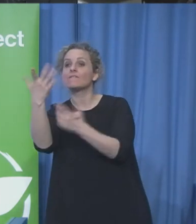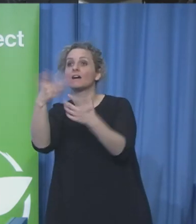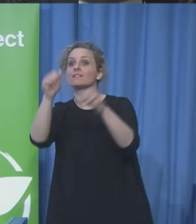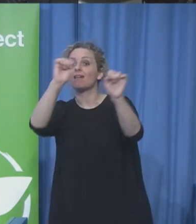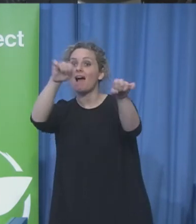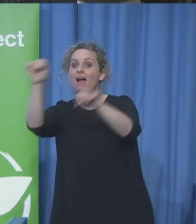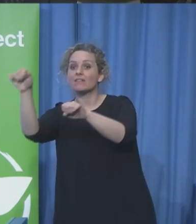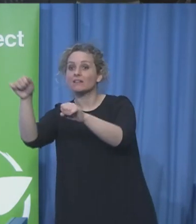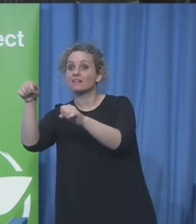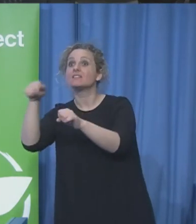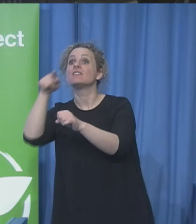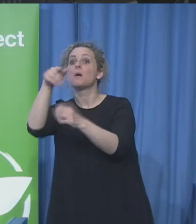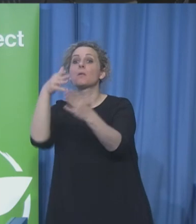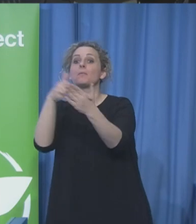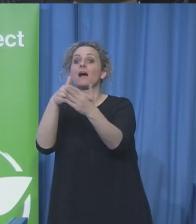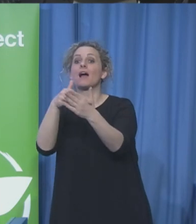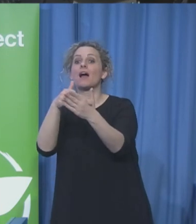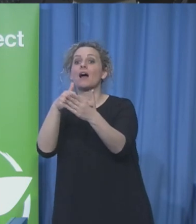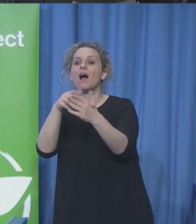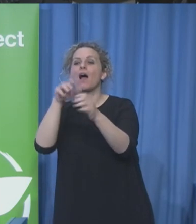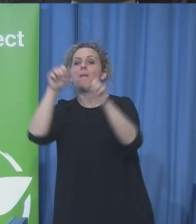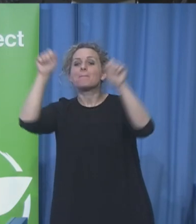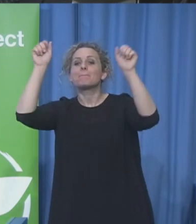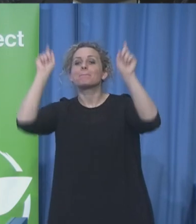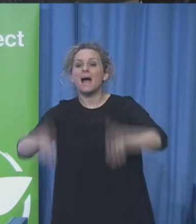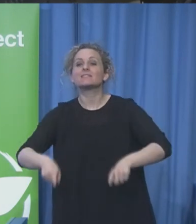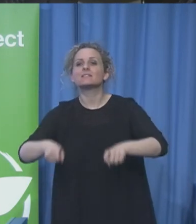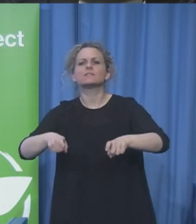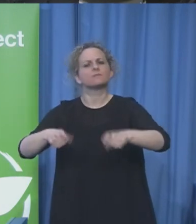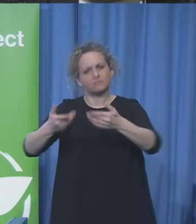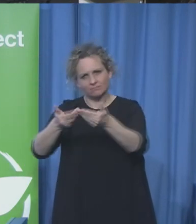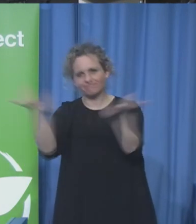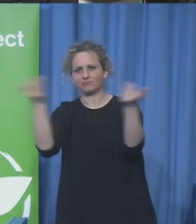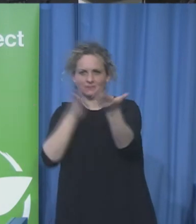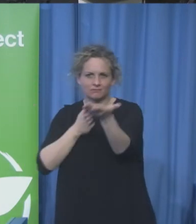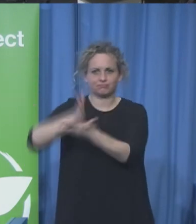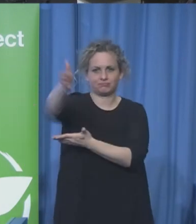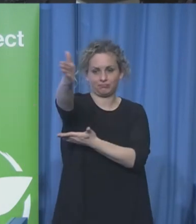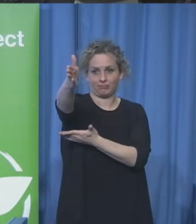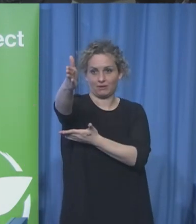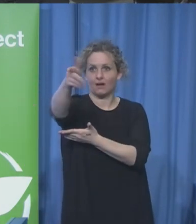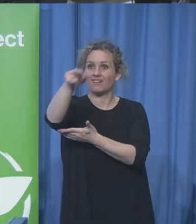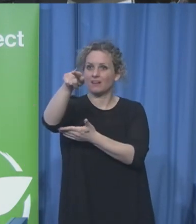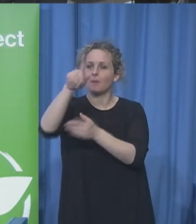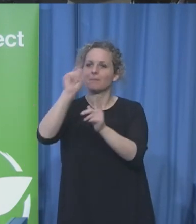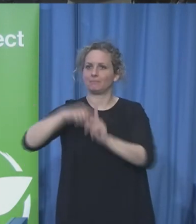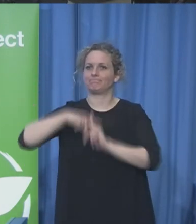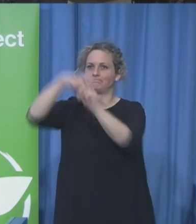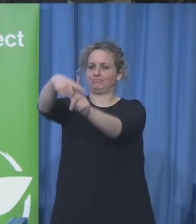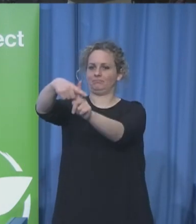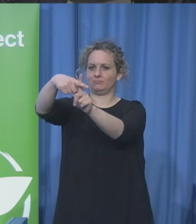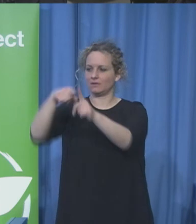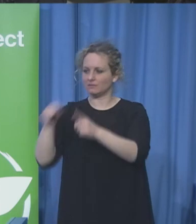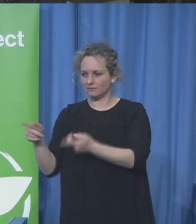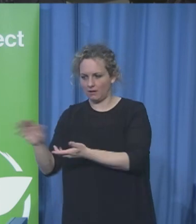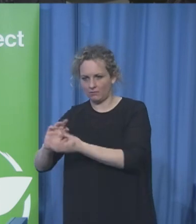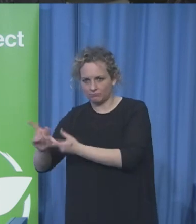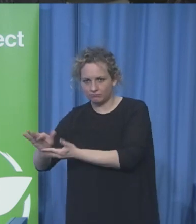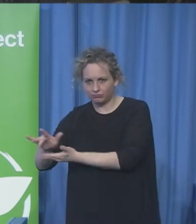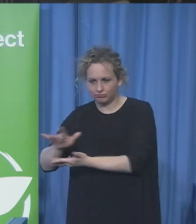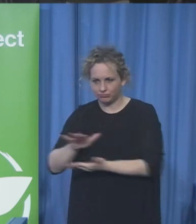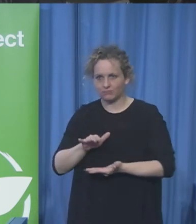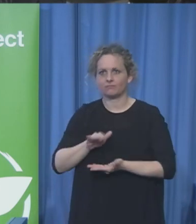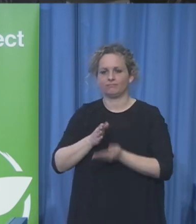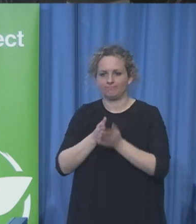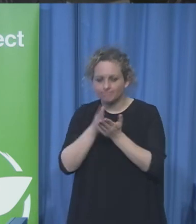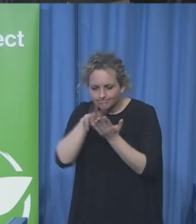barriers. We must succeed. All the very best to all of you personally for realizing so ambitious